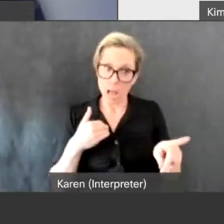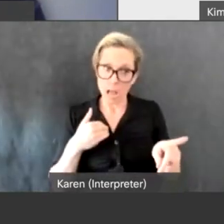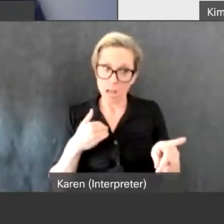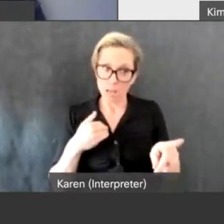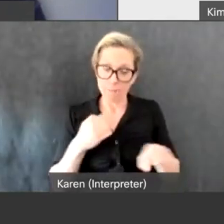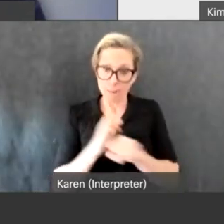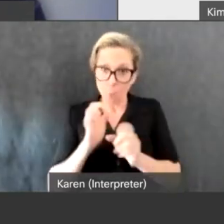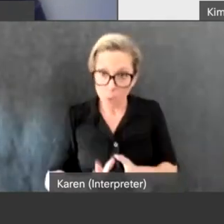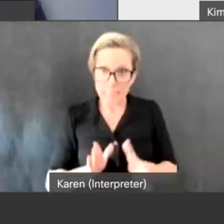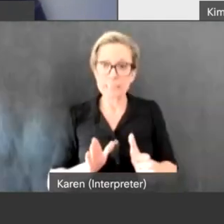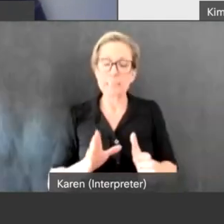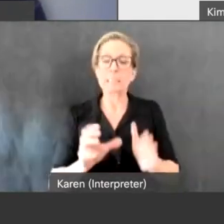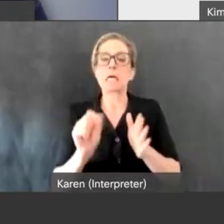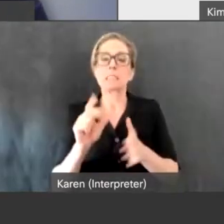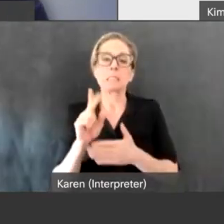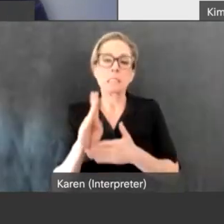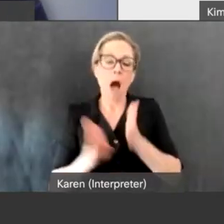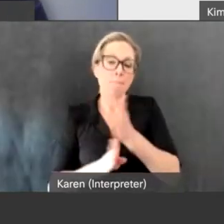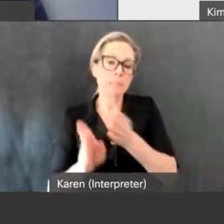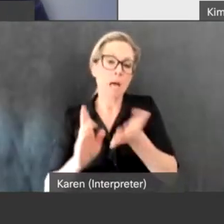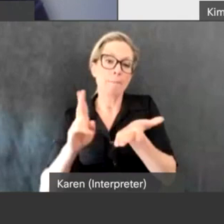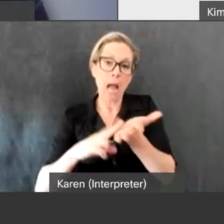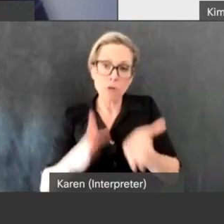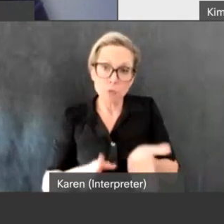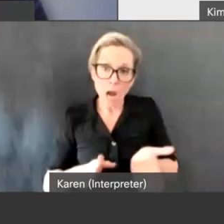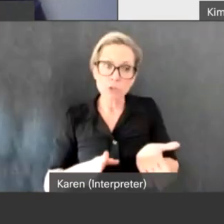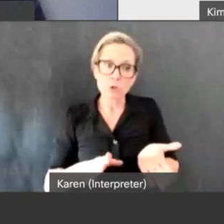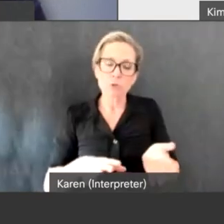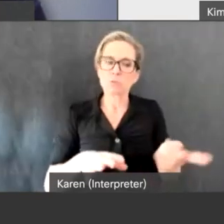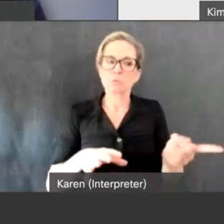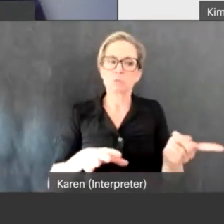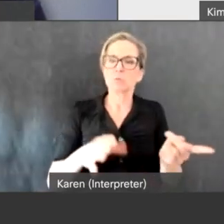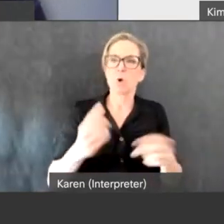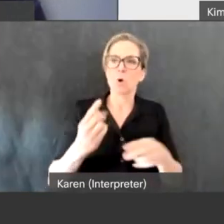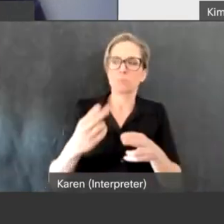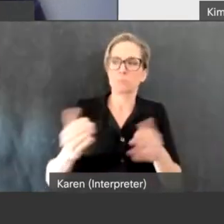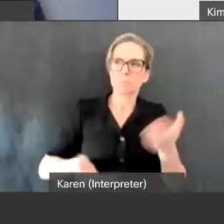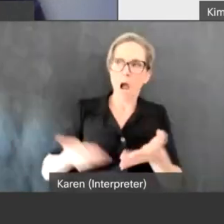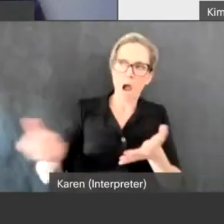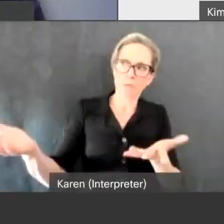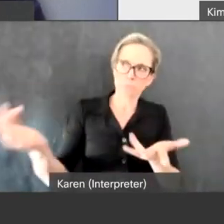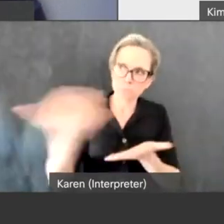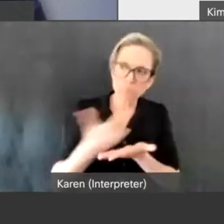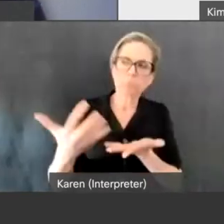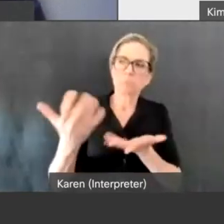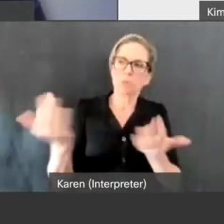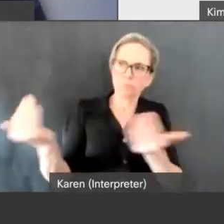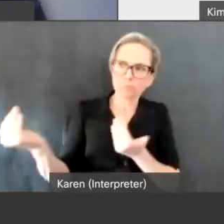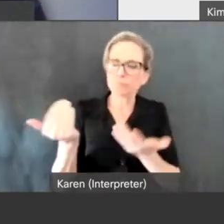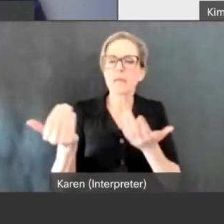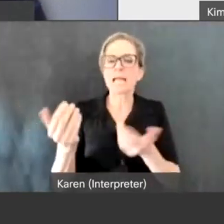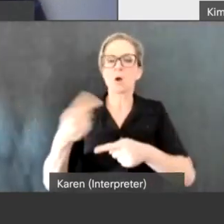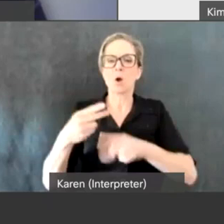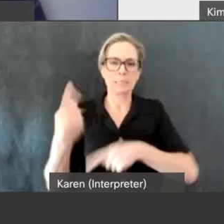employees, subcontractors, or do they pick up day labor? You want to ask about that because it allows you